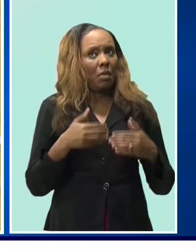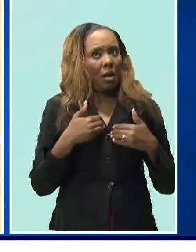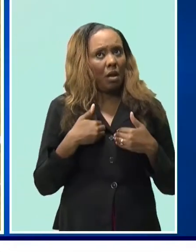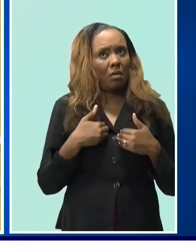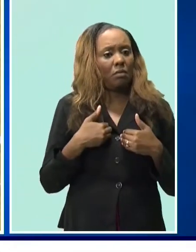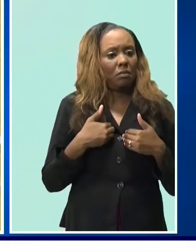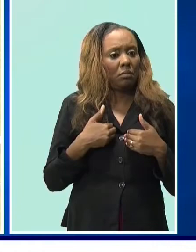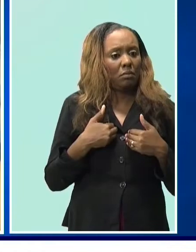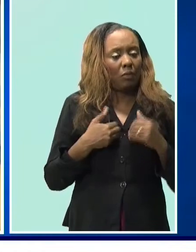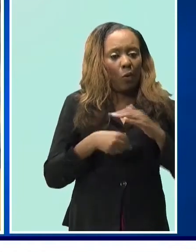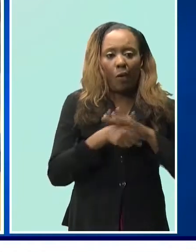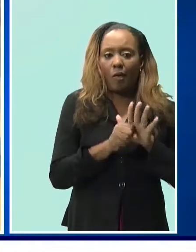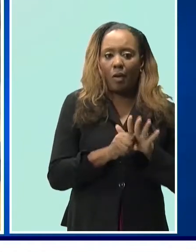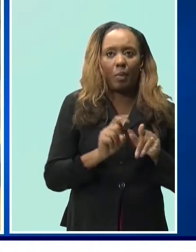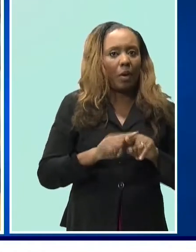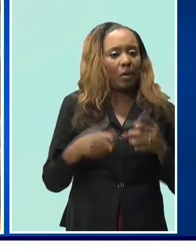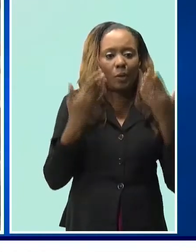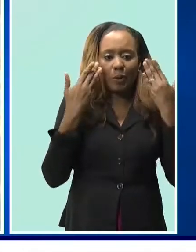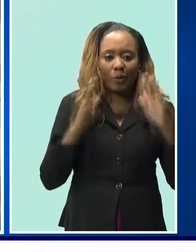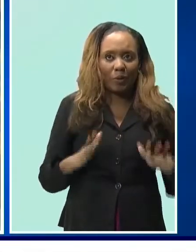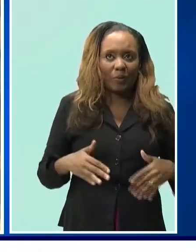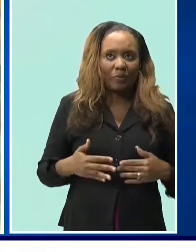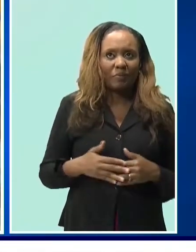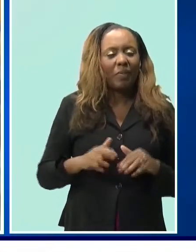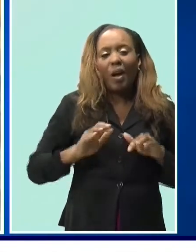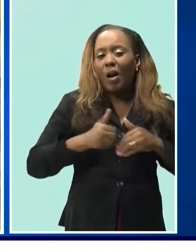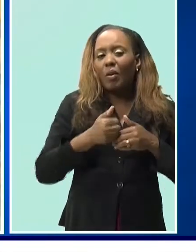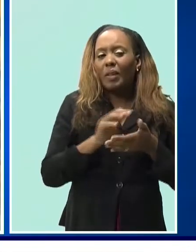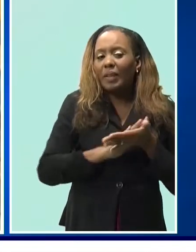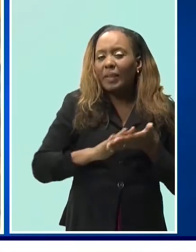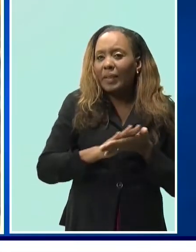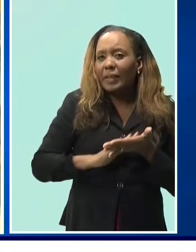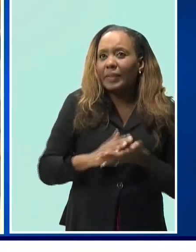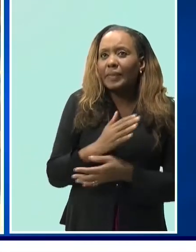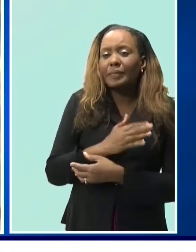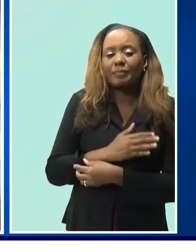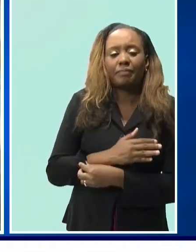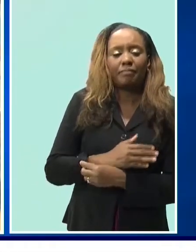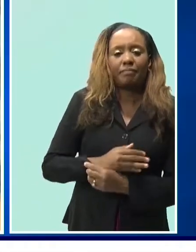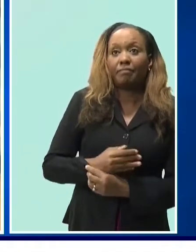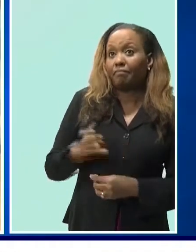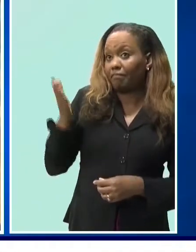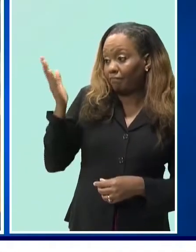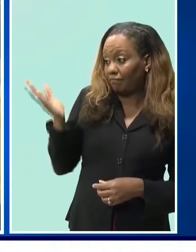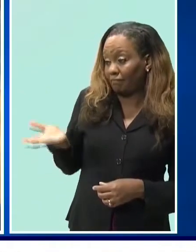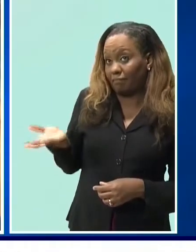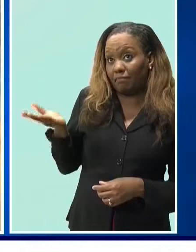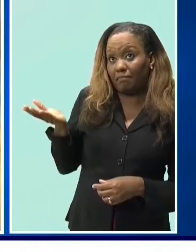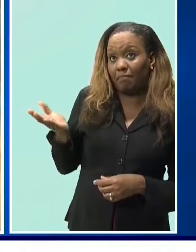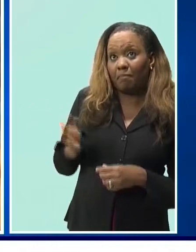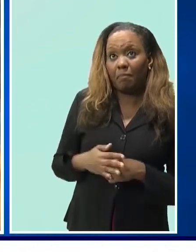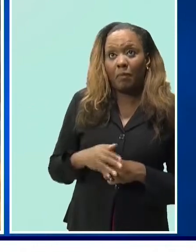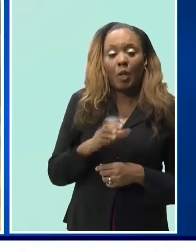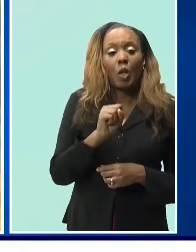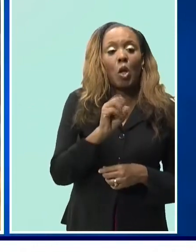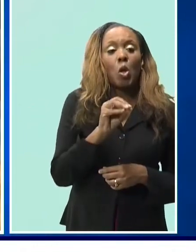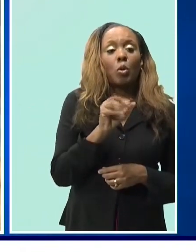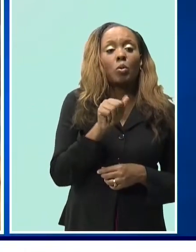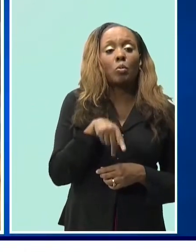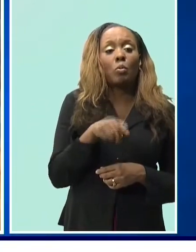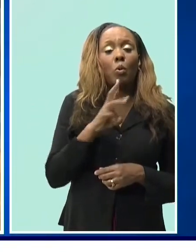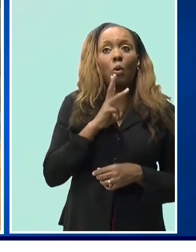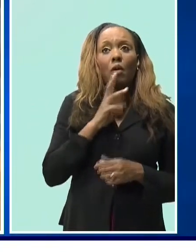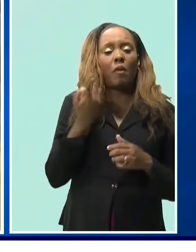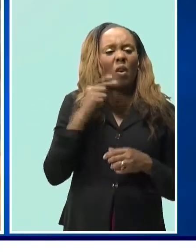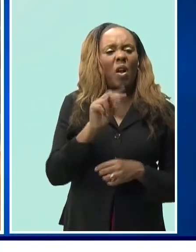and don't know it. The correct way to clean your cloth mask is to wash it in a utensil with soapy water for 30 minutes,